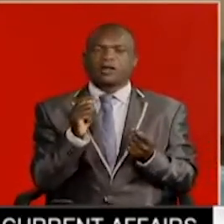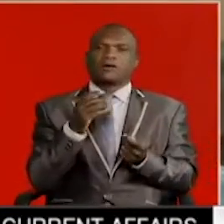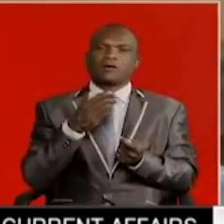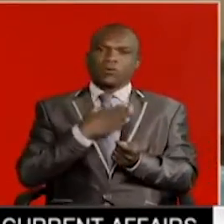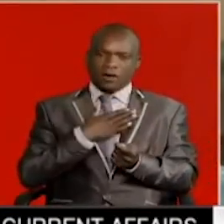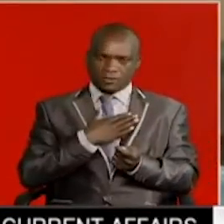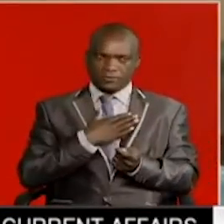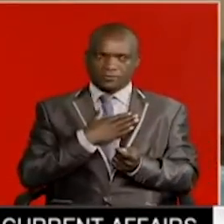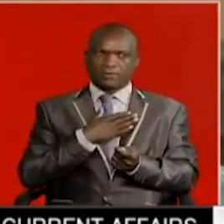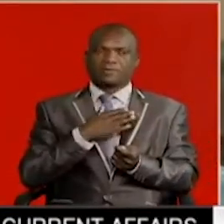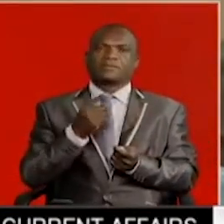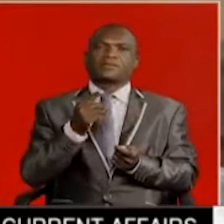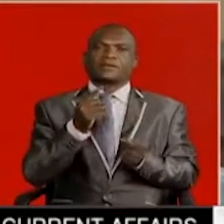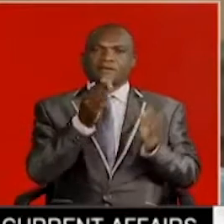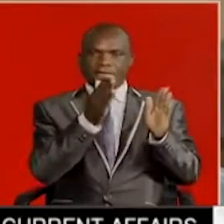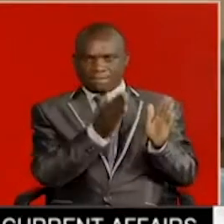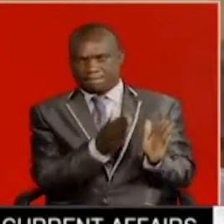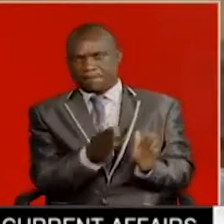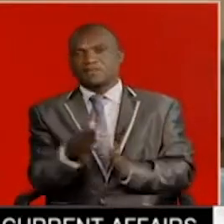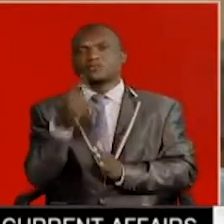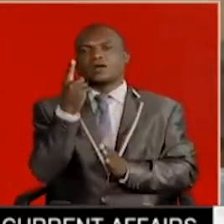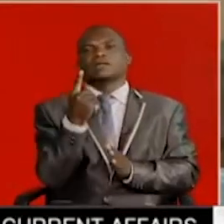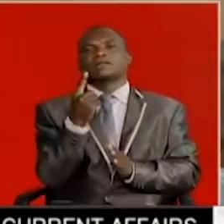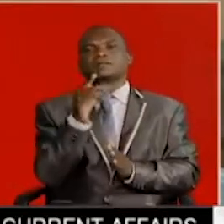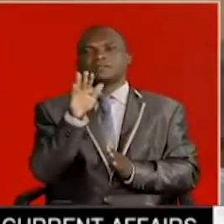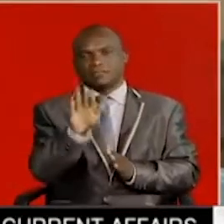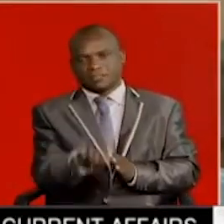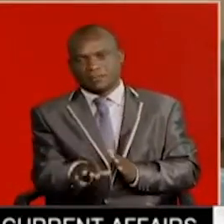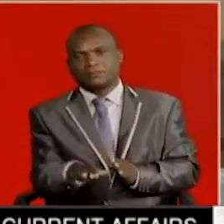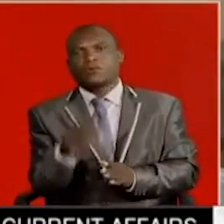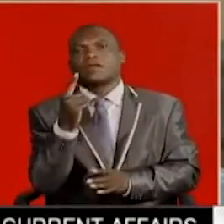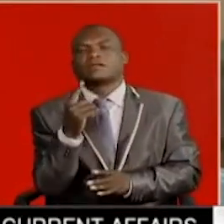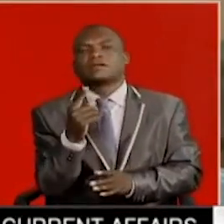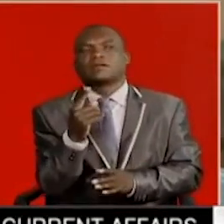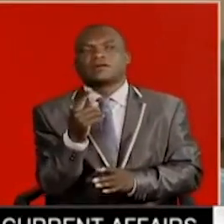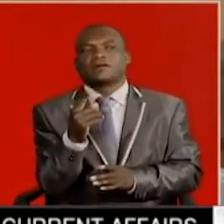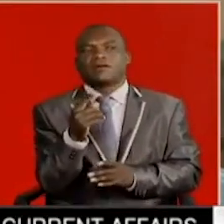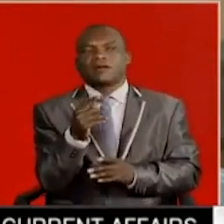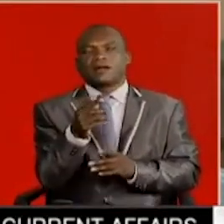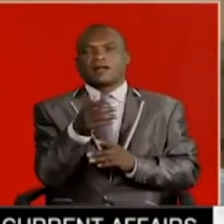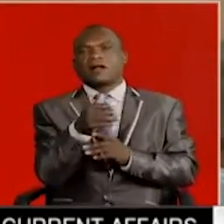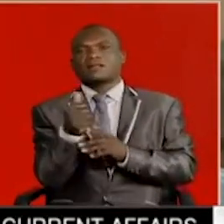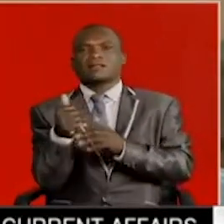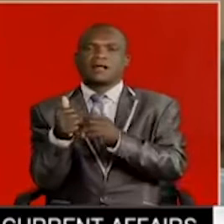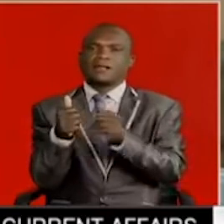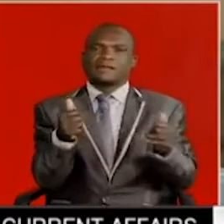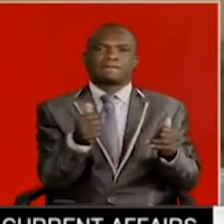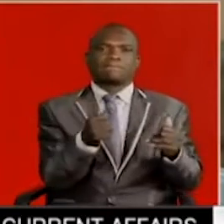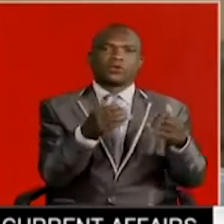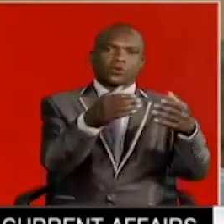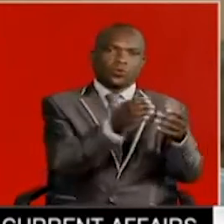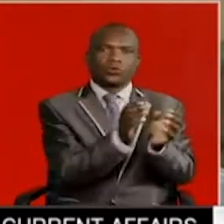this to be in the phase one, stage one. There are others, small groups, who will